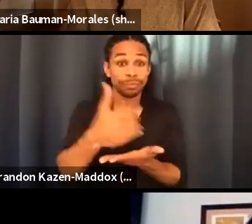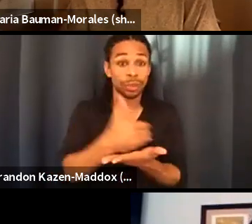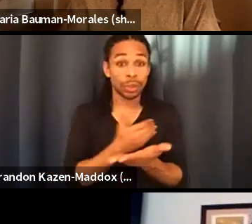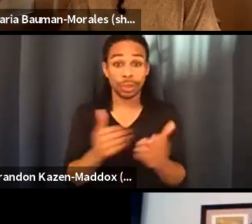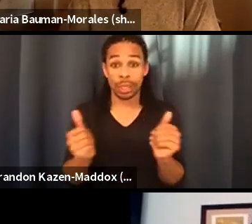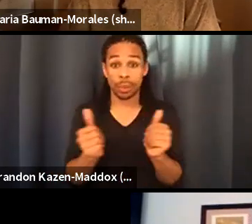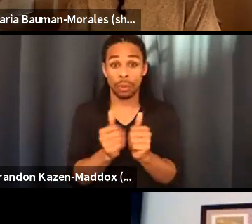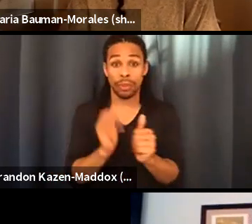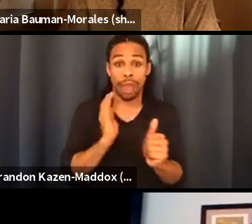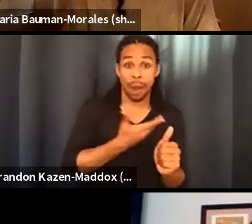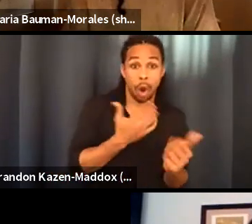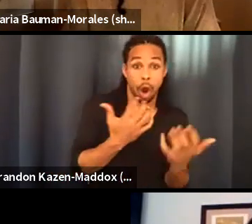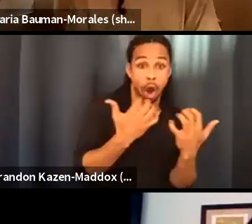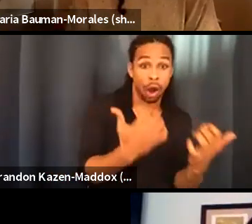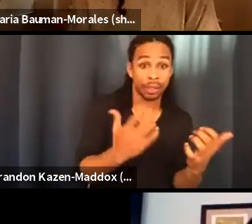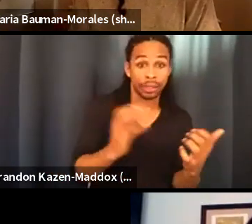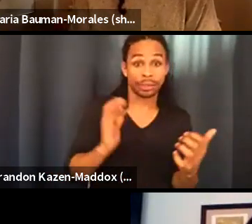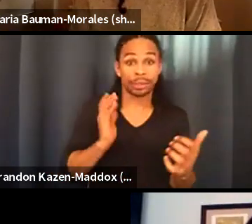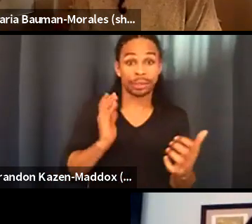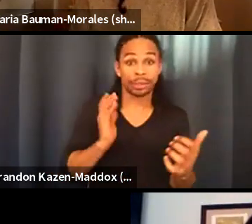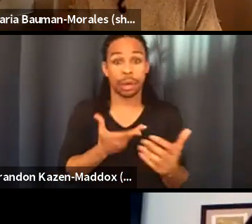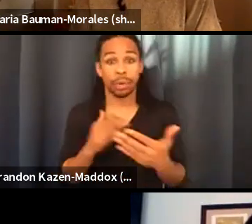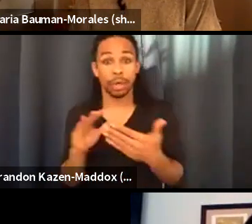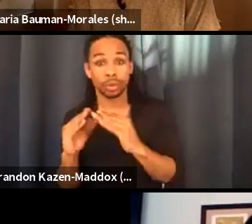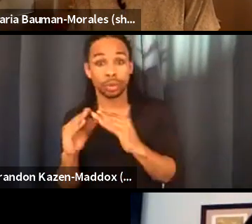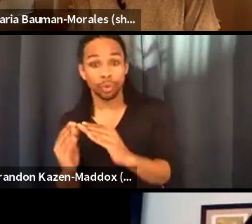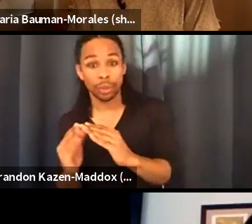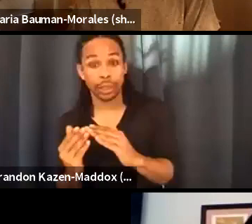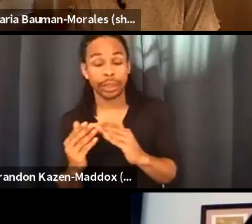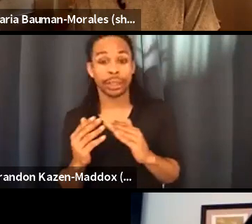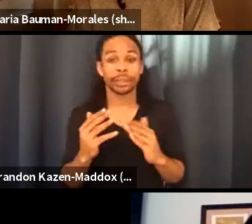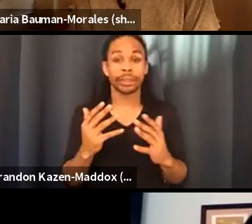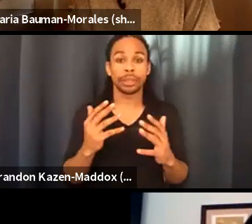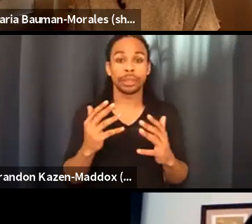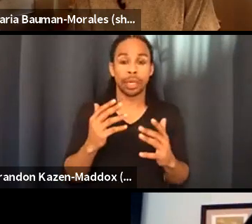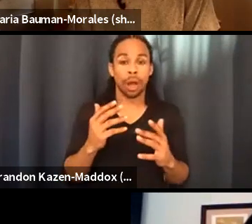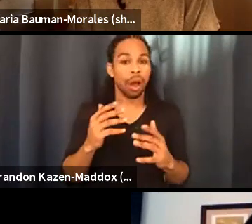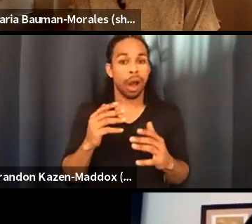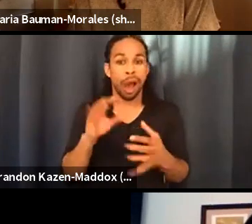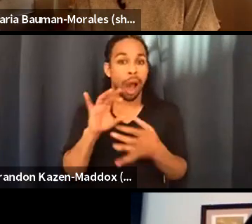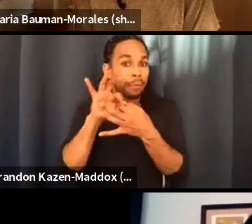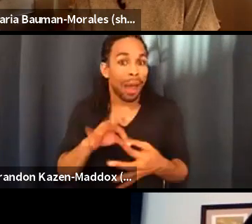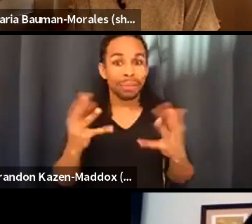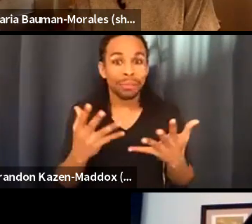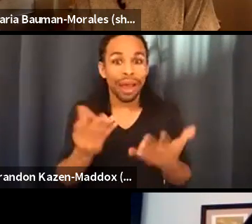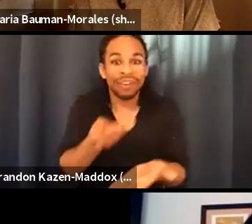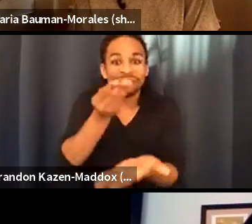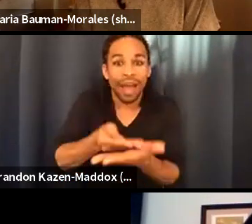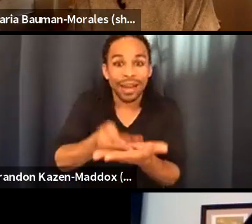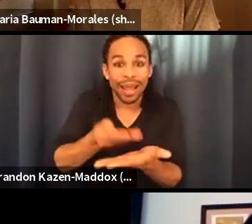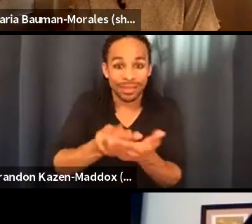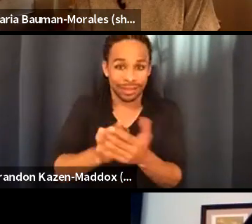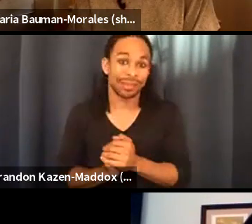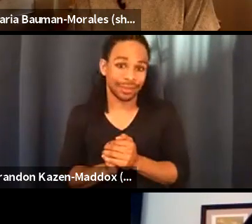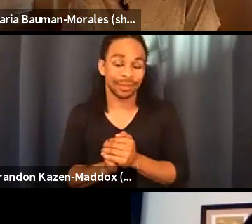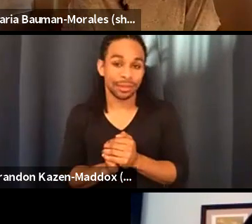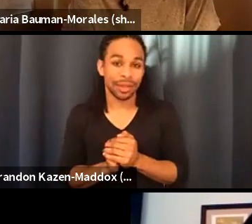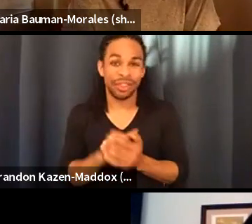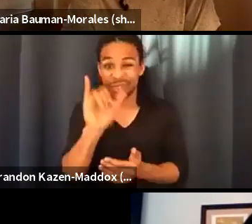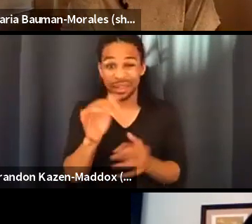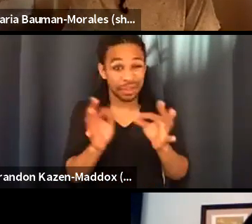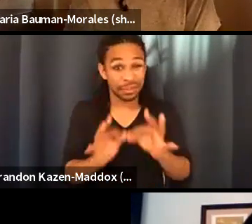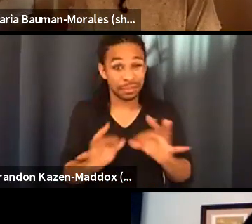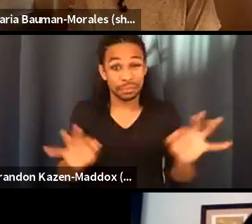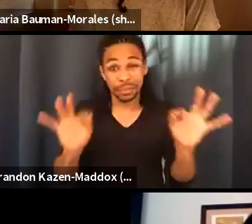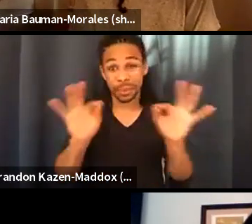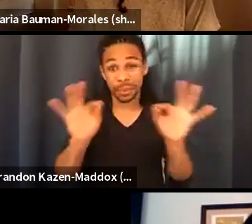idea of finances. You know, if I've had the desire to make our cash